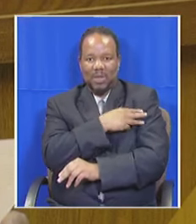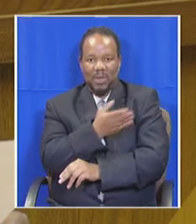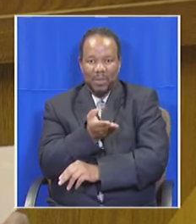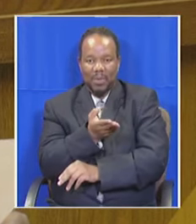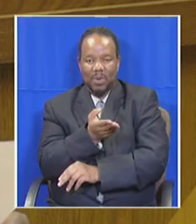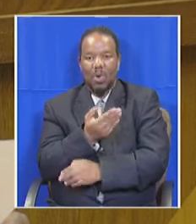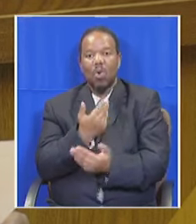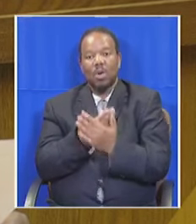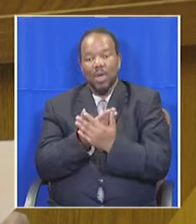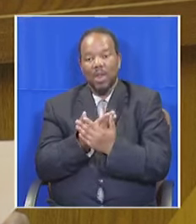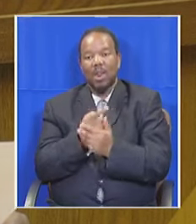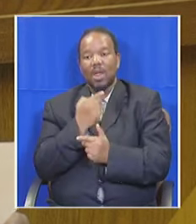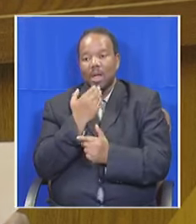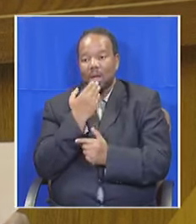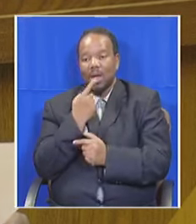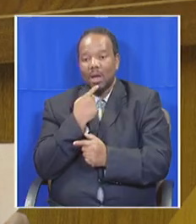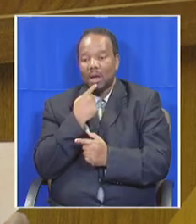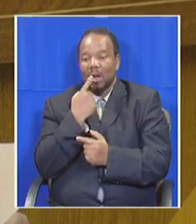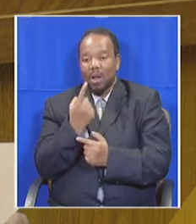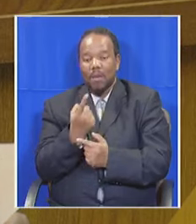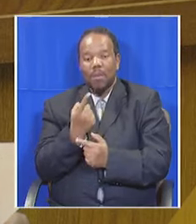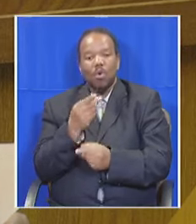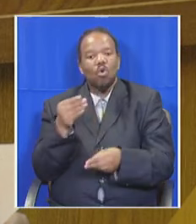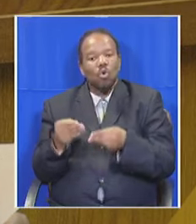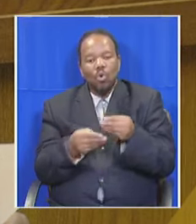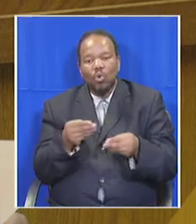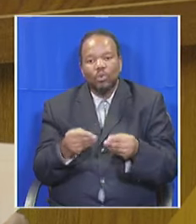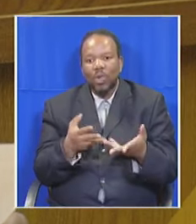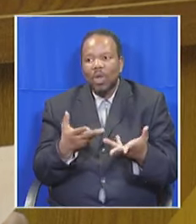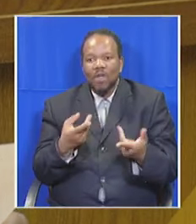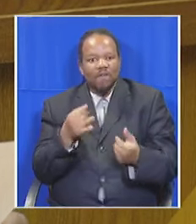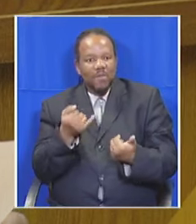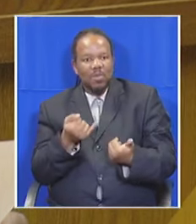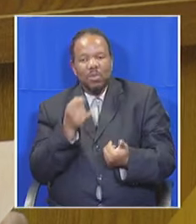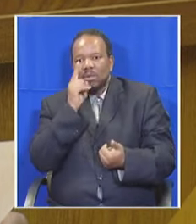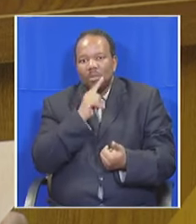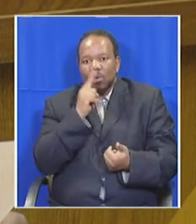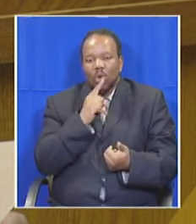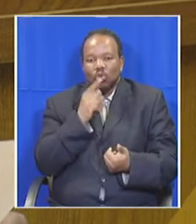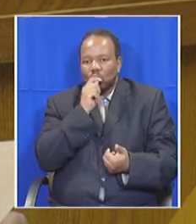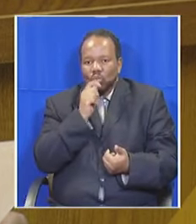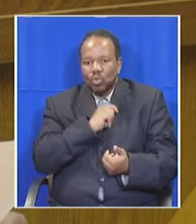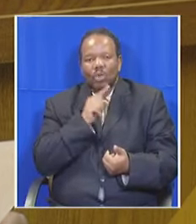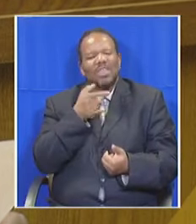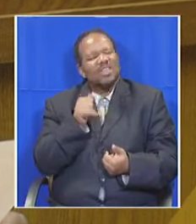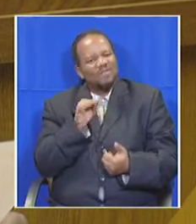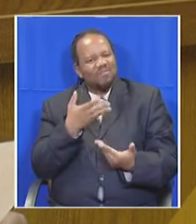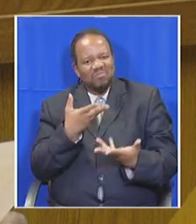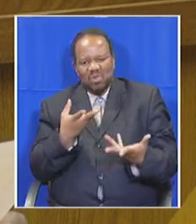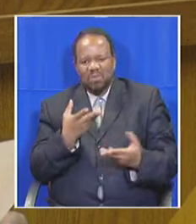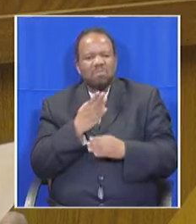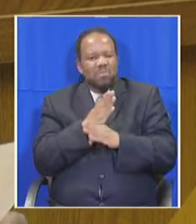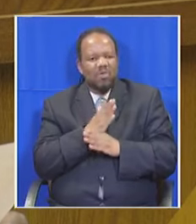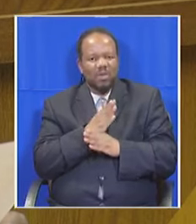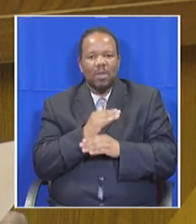of corruption that may later be proven to be untrue. This lack of protection for such matters will